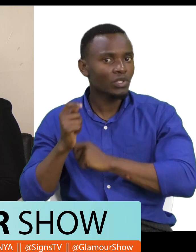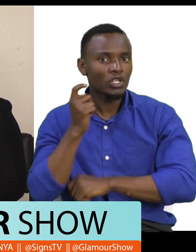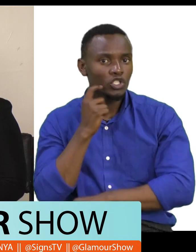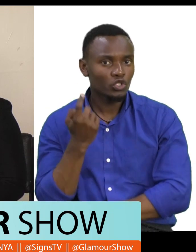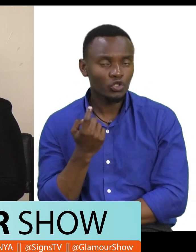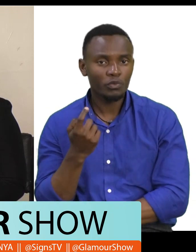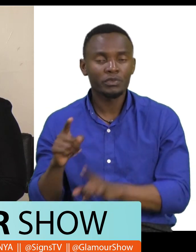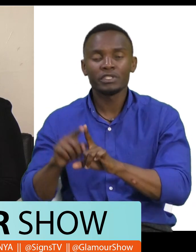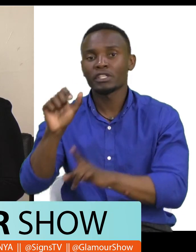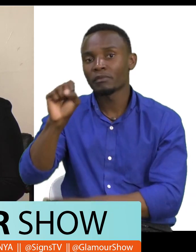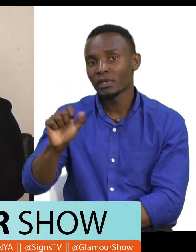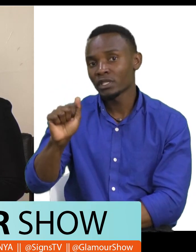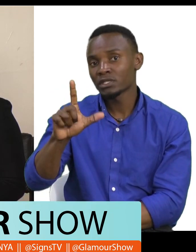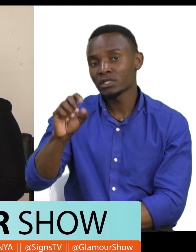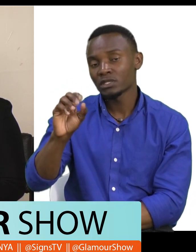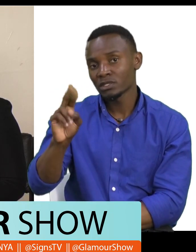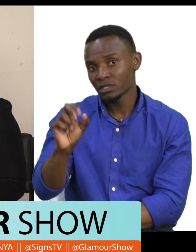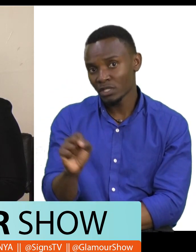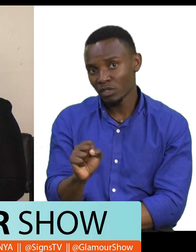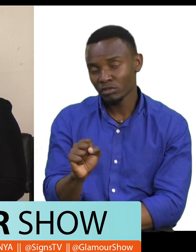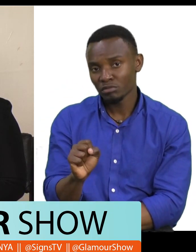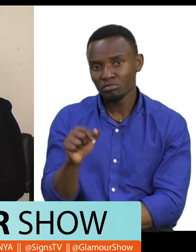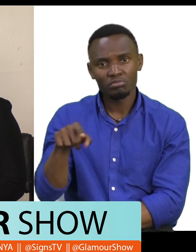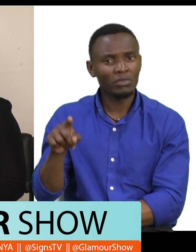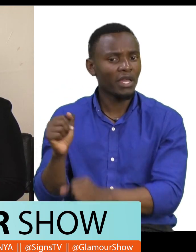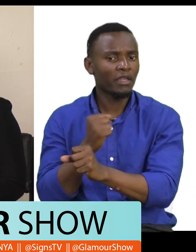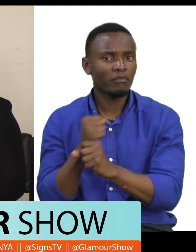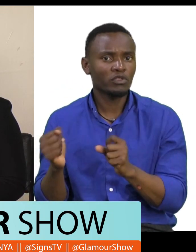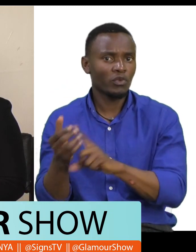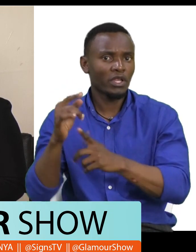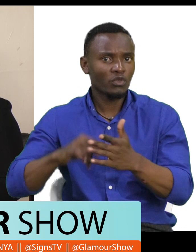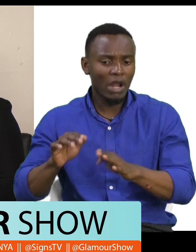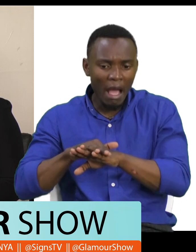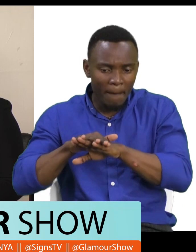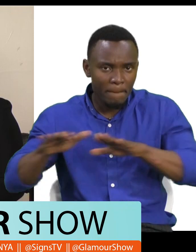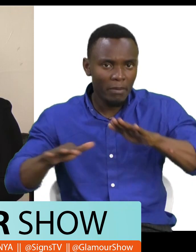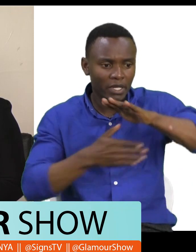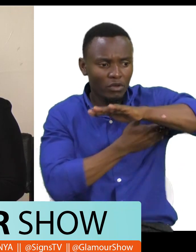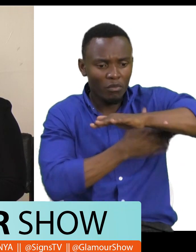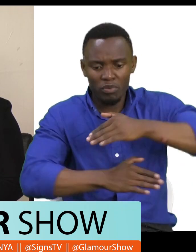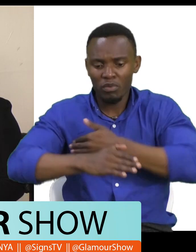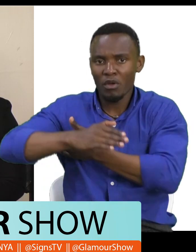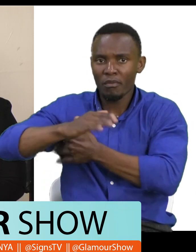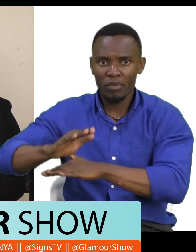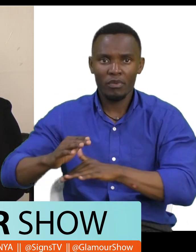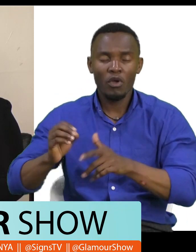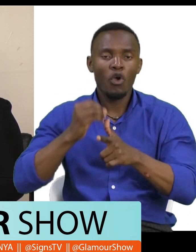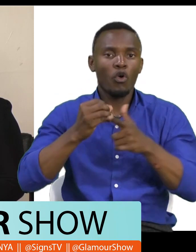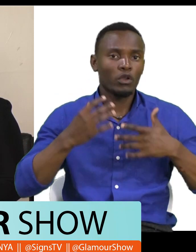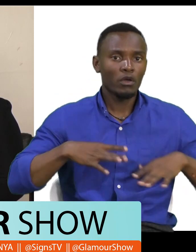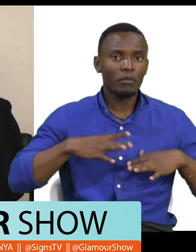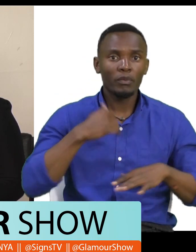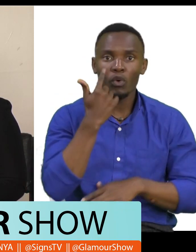the salons, you cannot get permanent hair removal, all electrologists